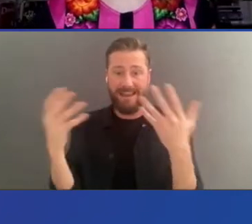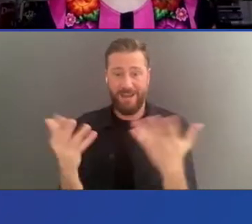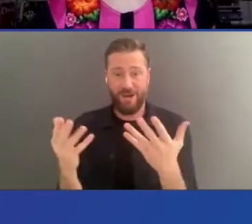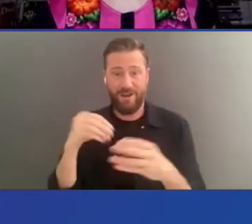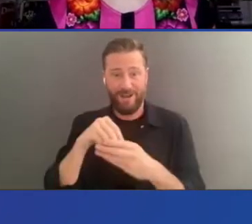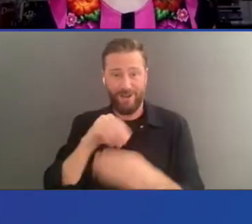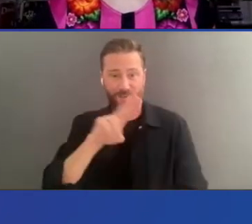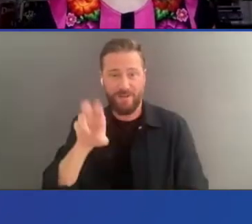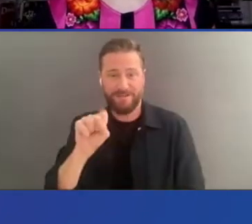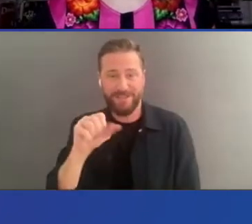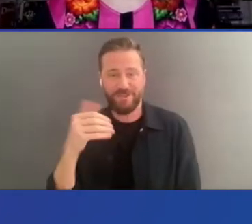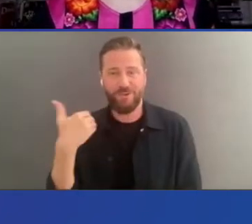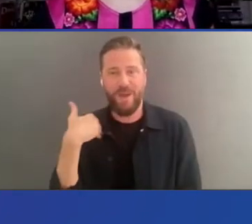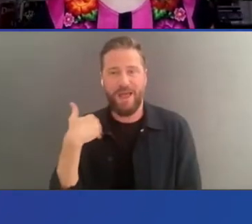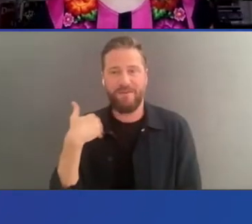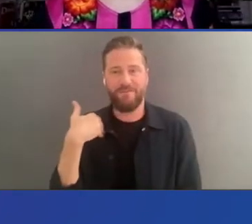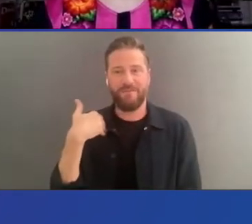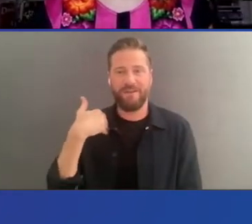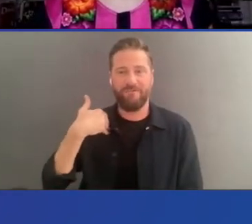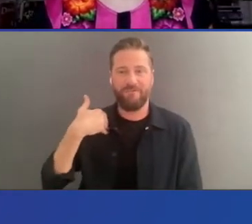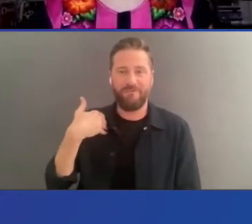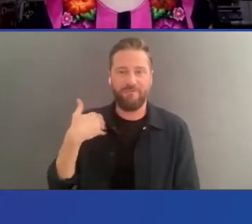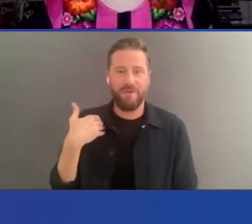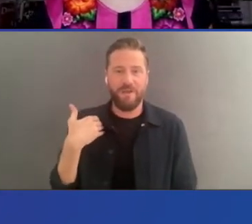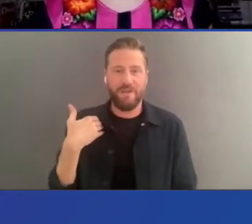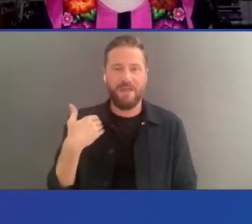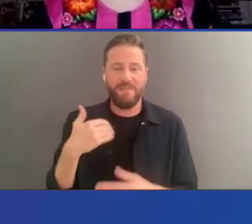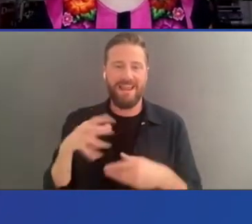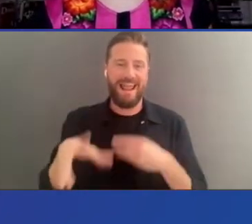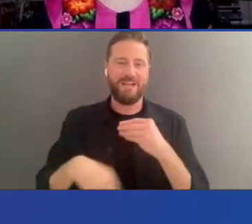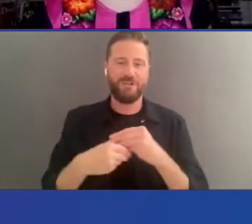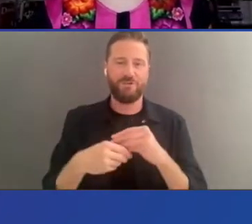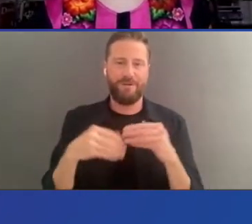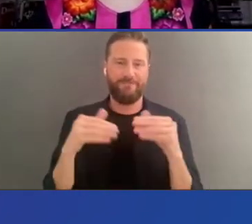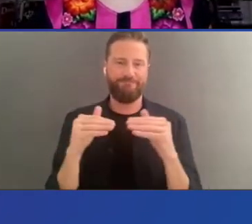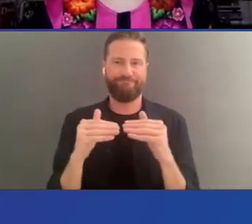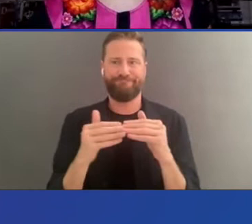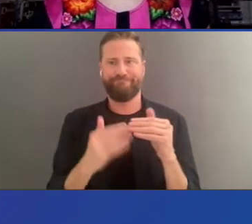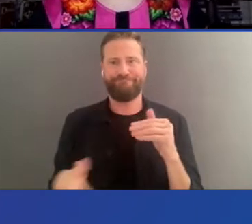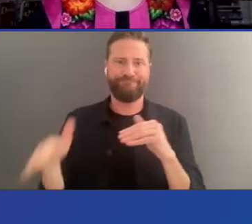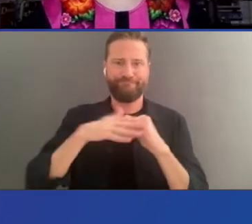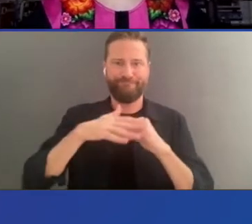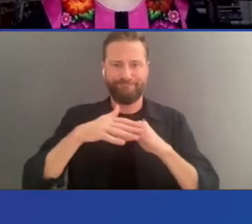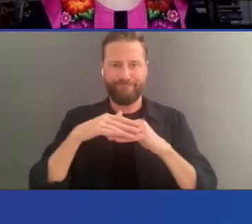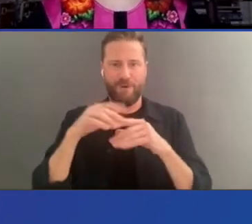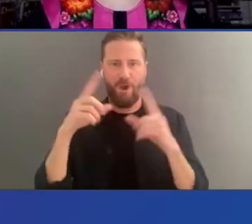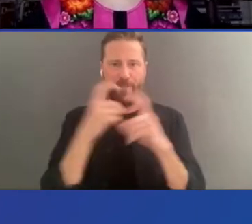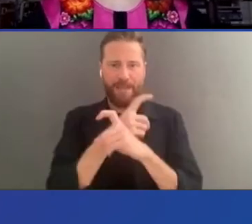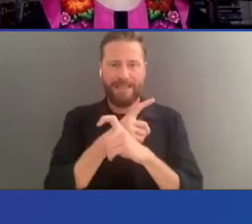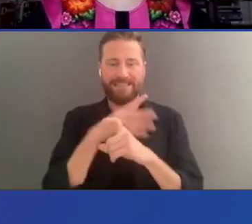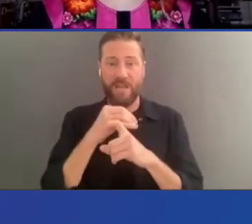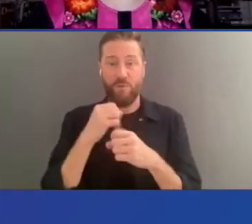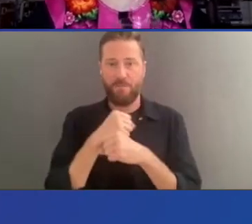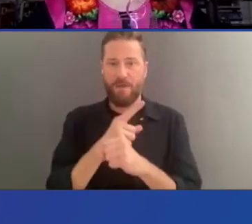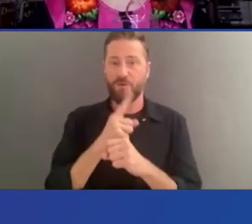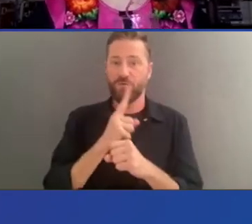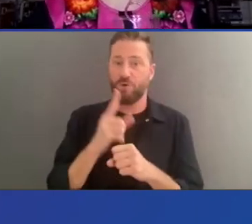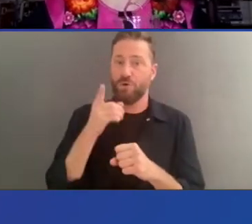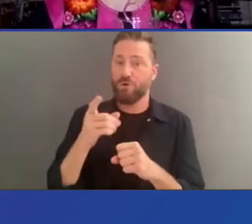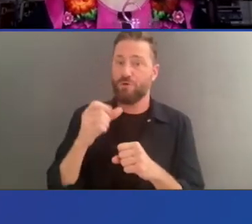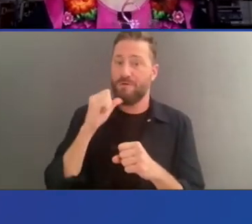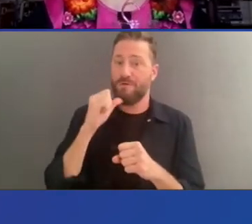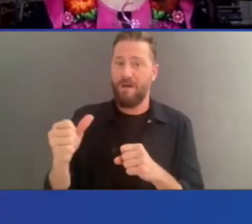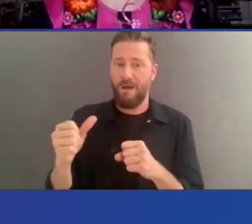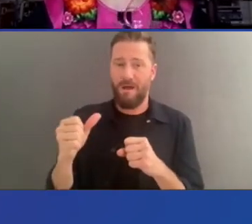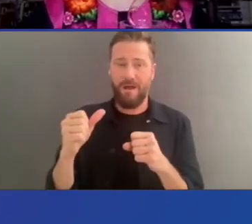US, you have this alternative layer where you still want to also make sure that you're not messing